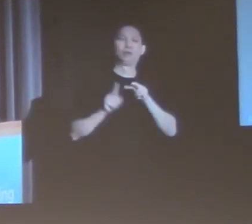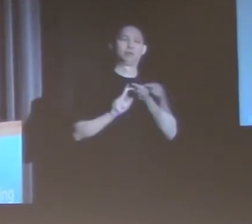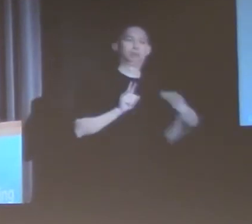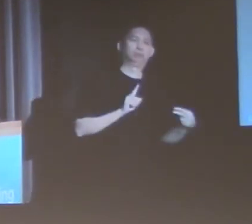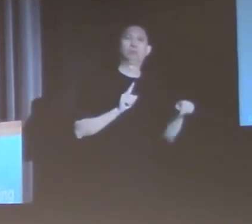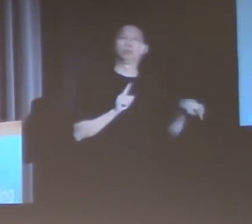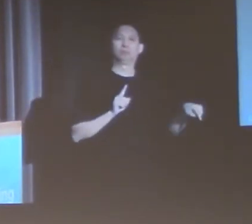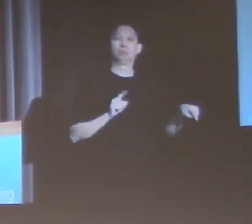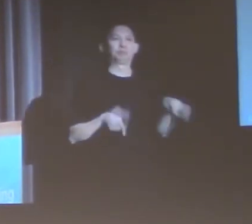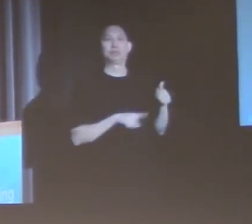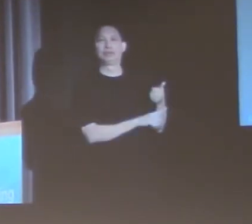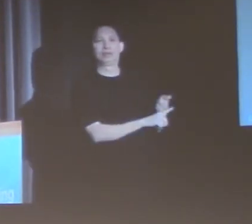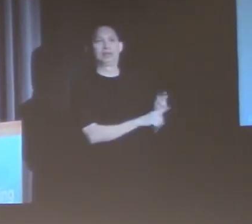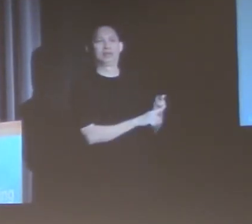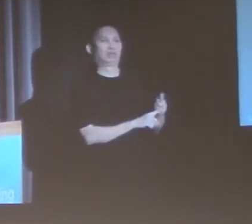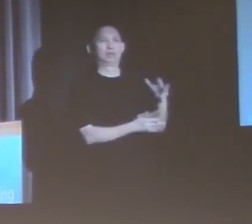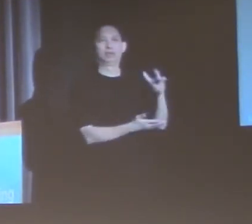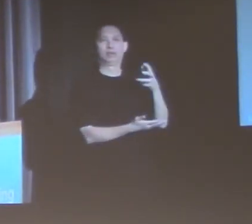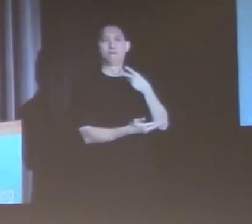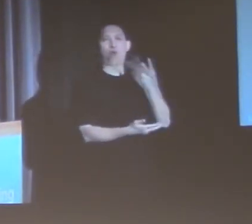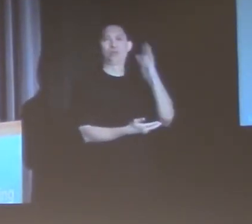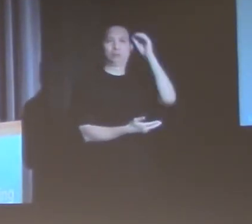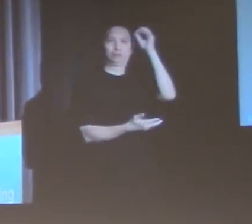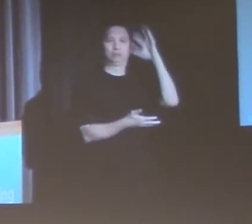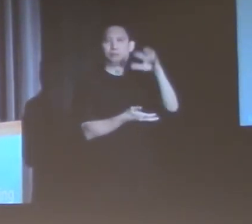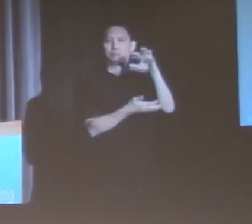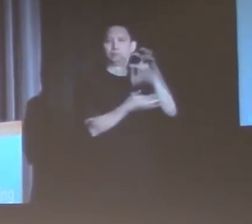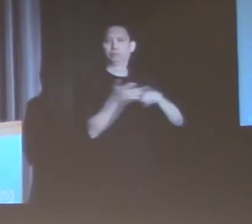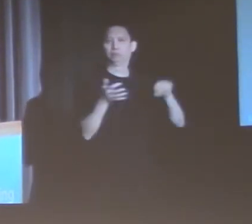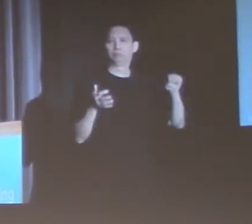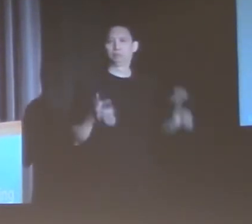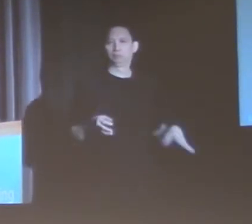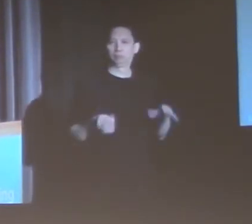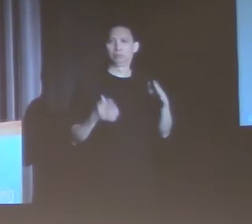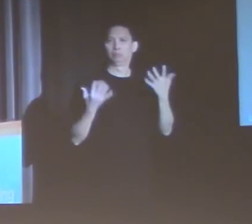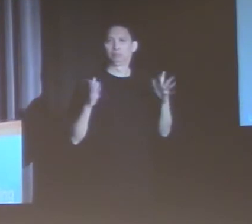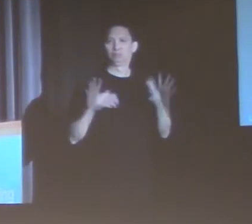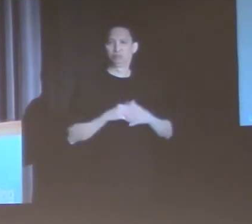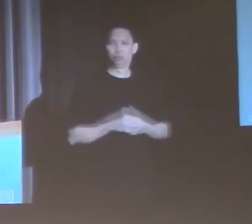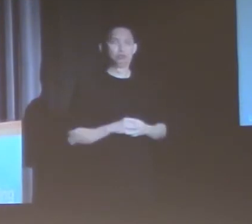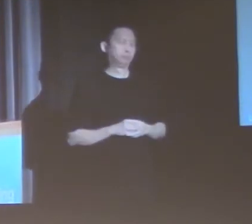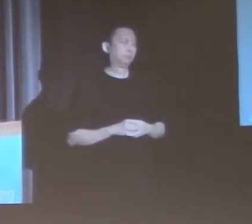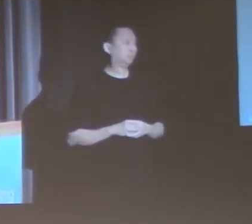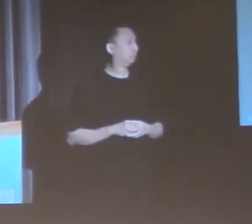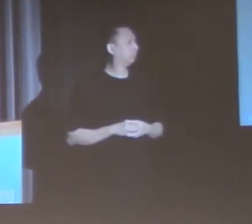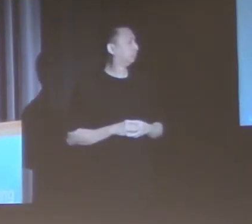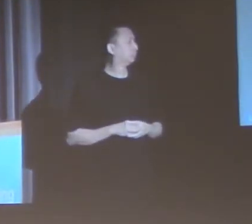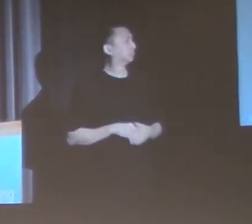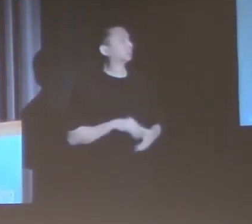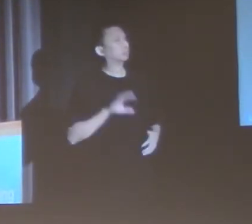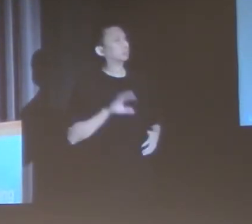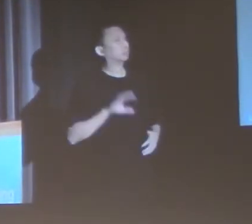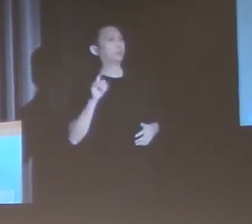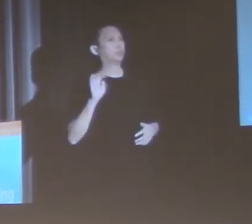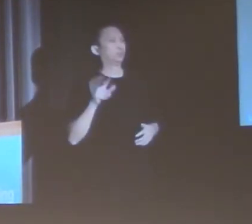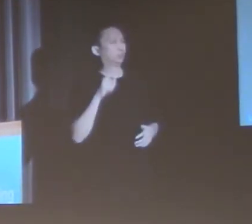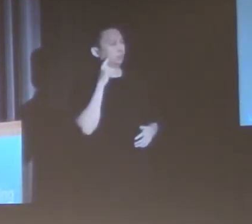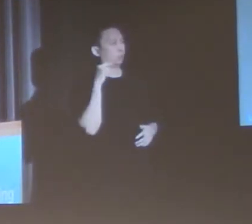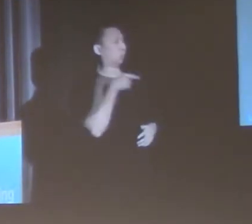denied to him in the carceral system. And in your case,